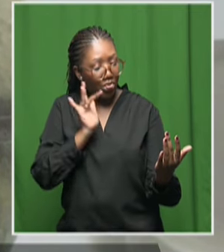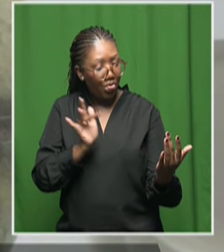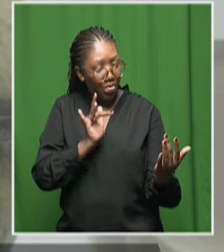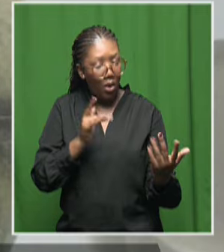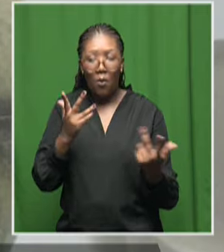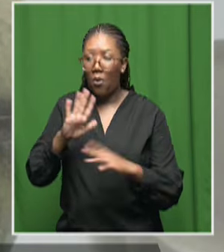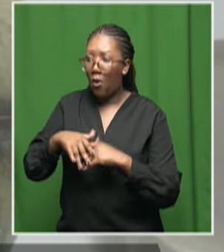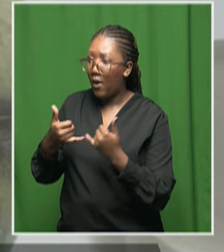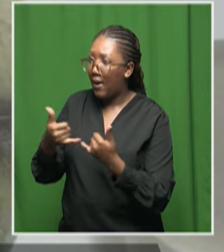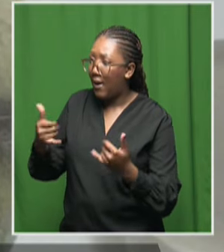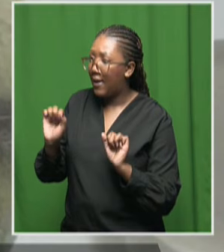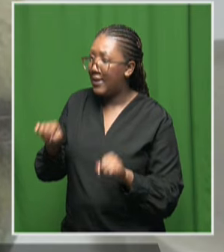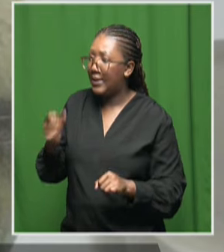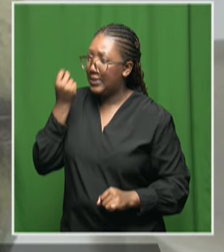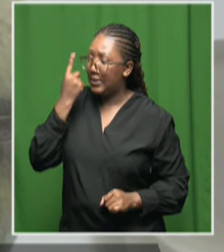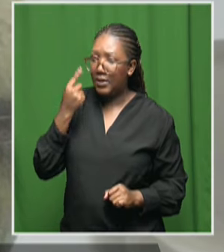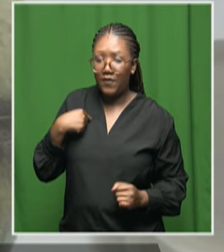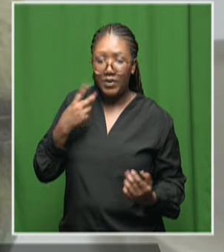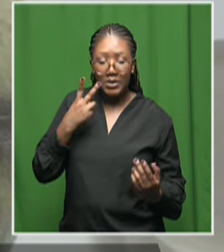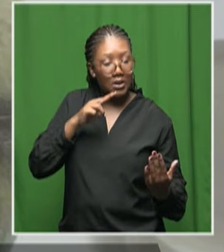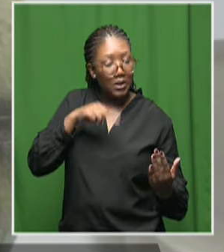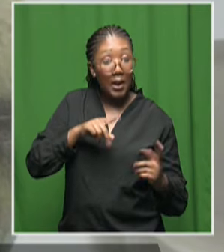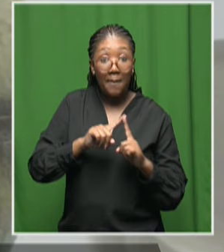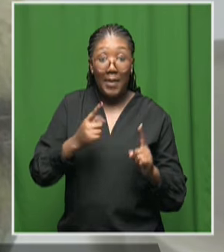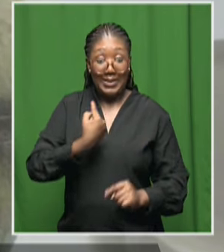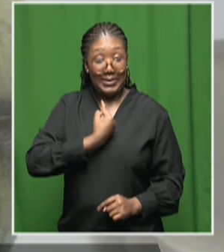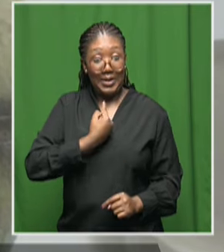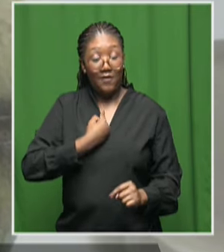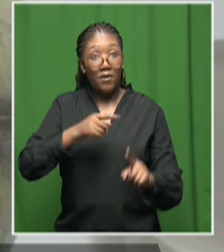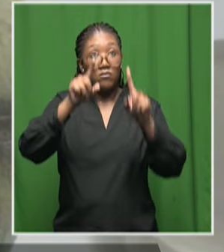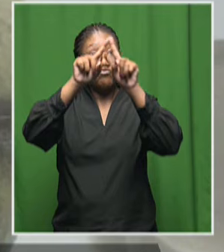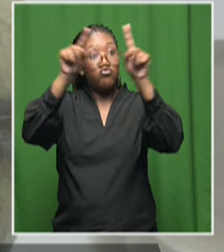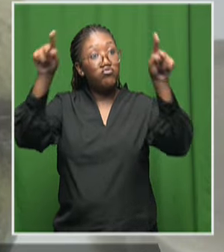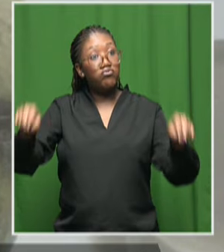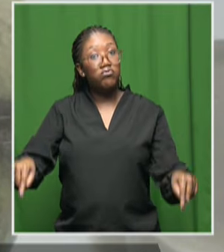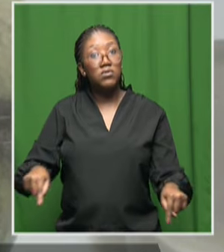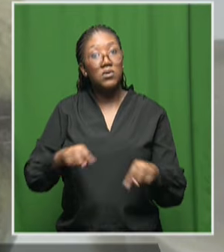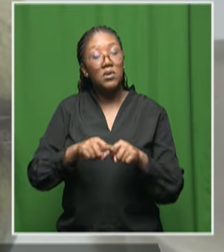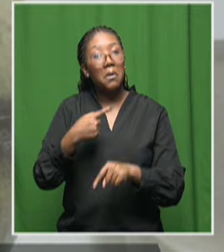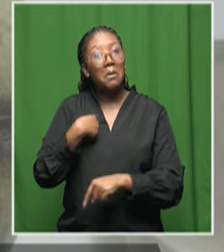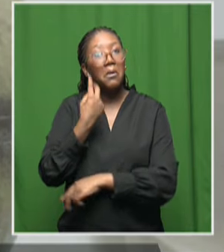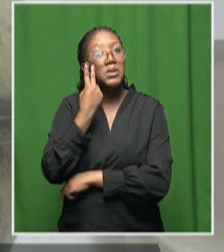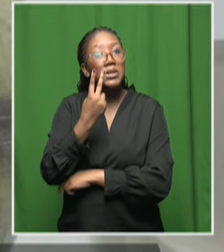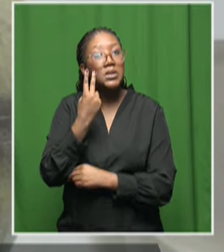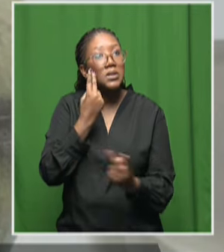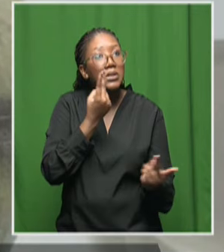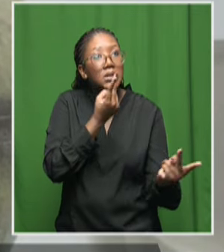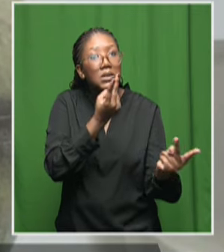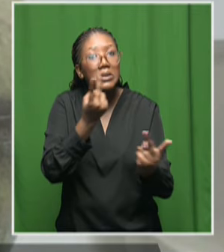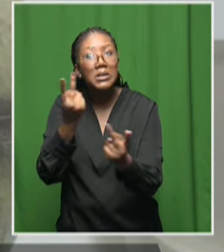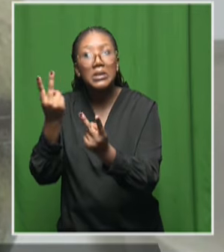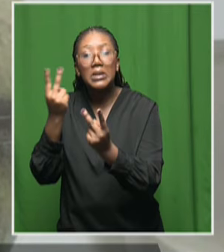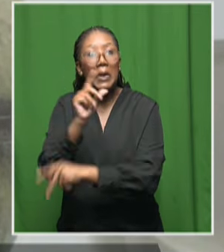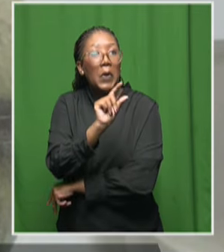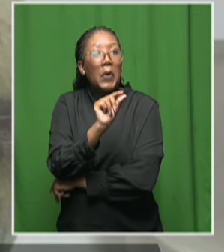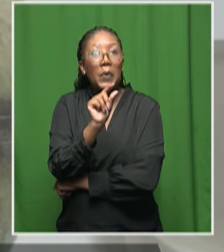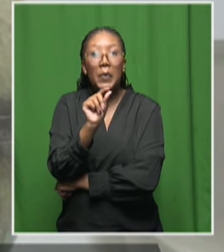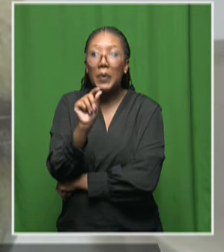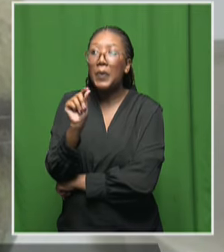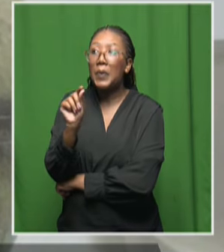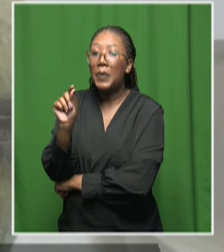but the portraits produce a different sort of an aura, which you want to experience in real life.